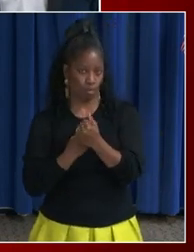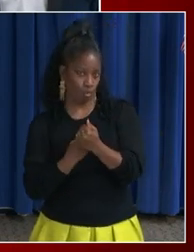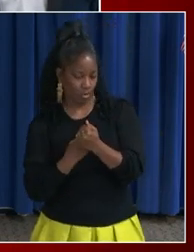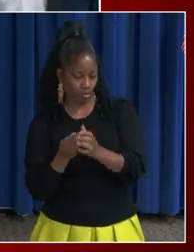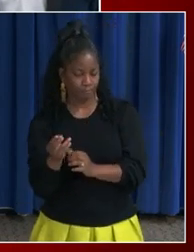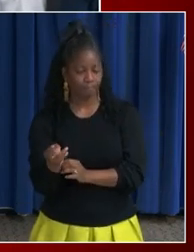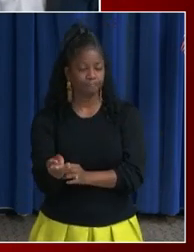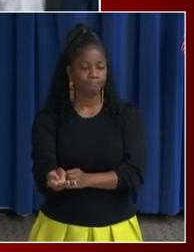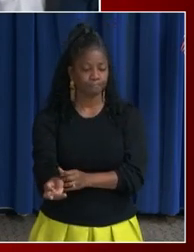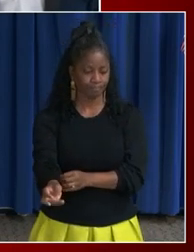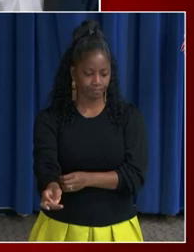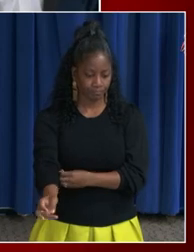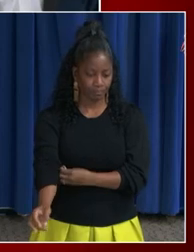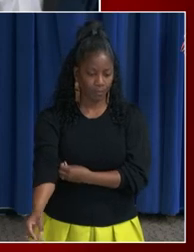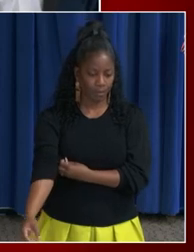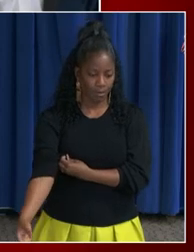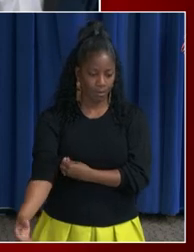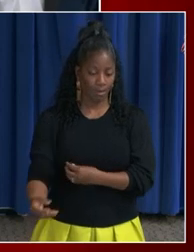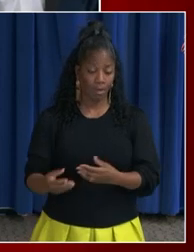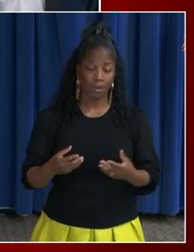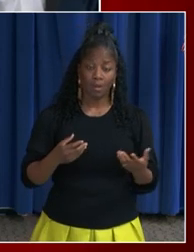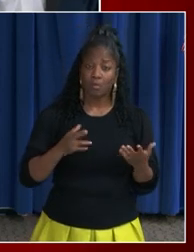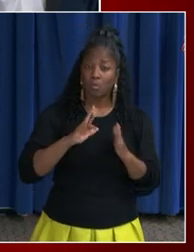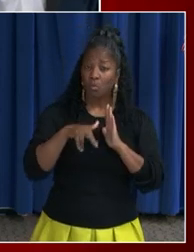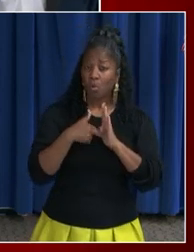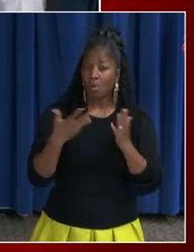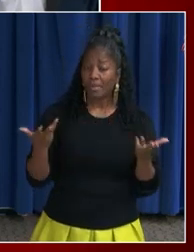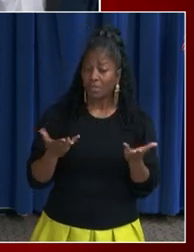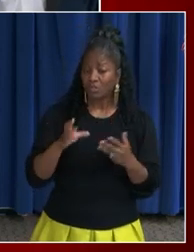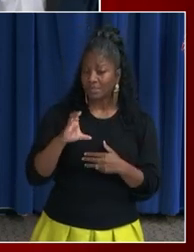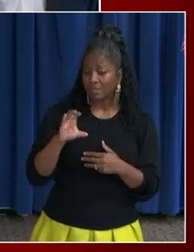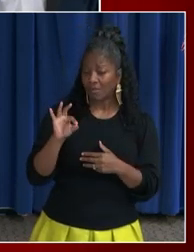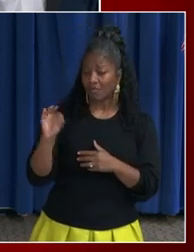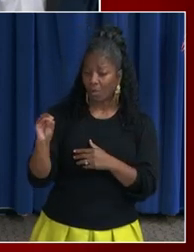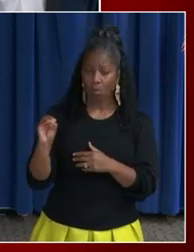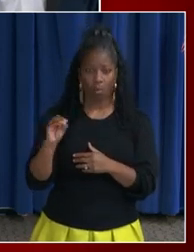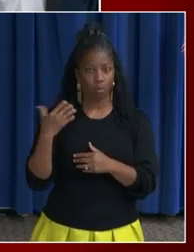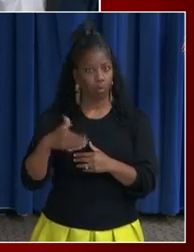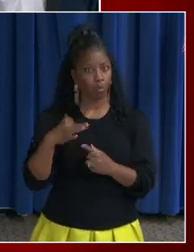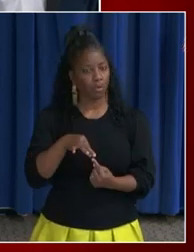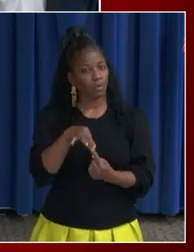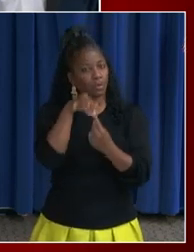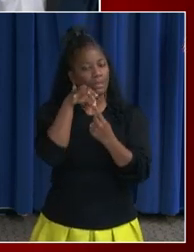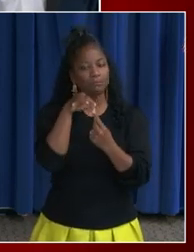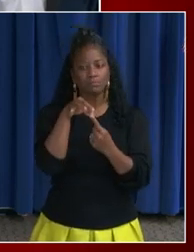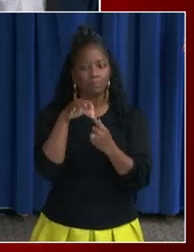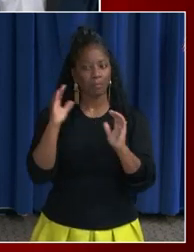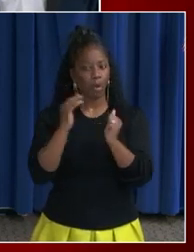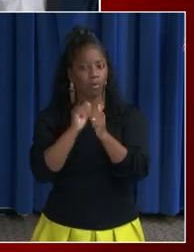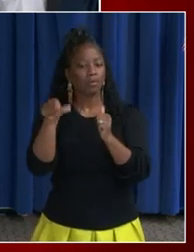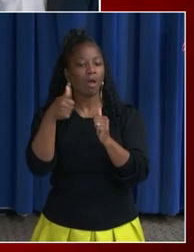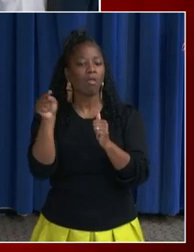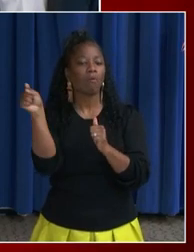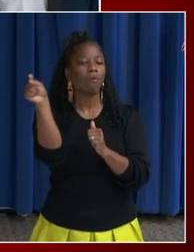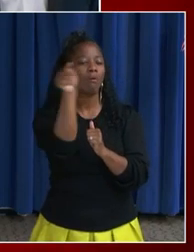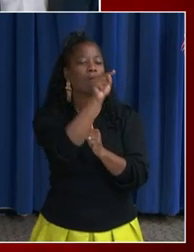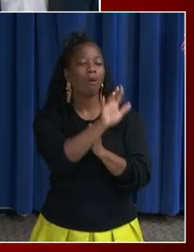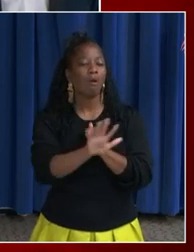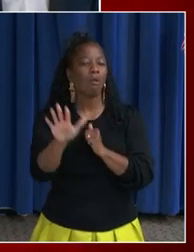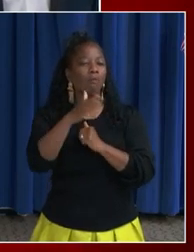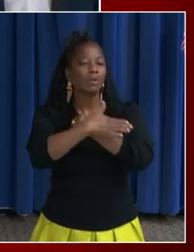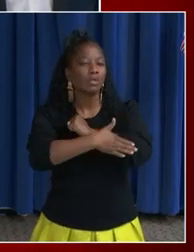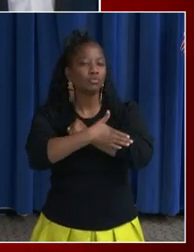The role of CFO in the district is unique to any other in the country. I look forward to lending my decades